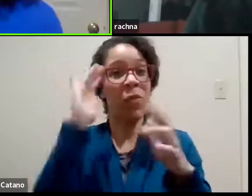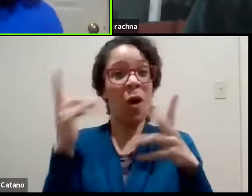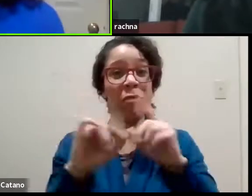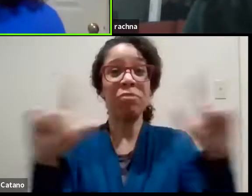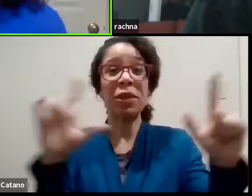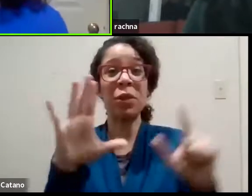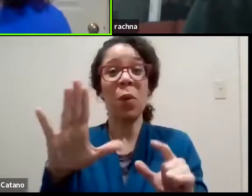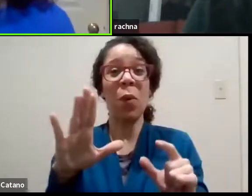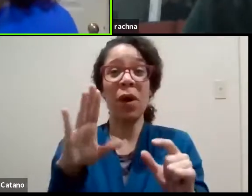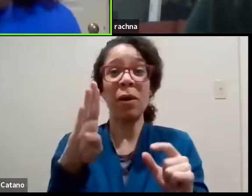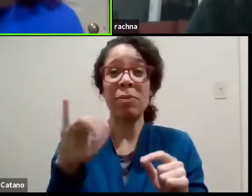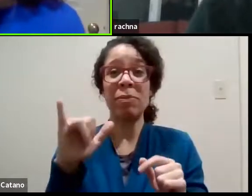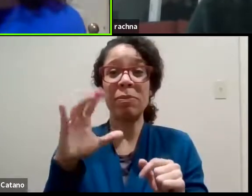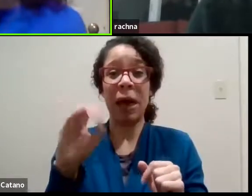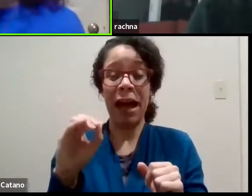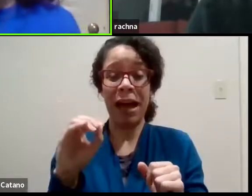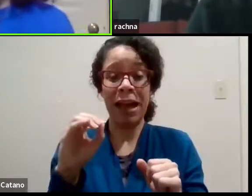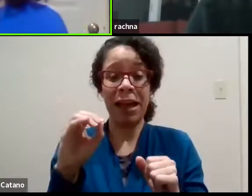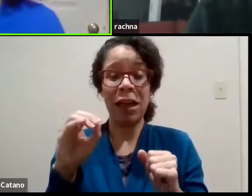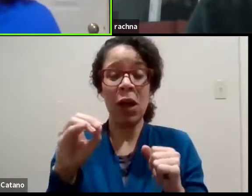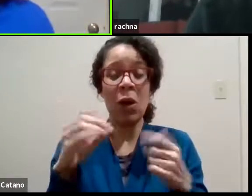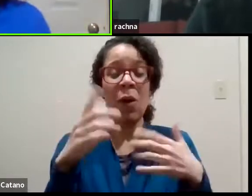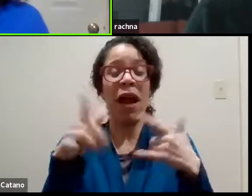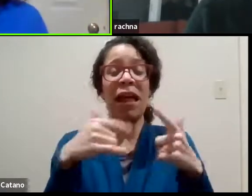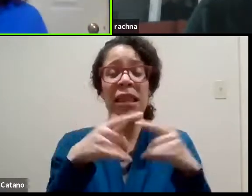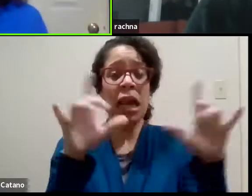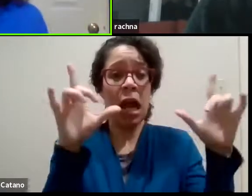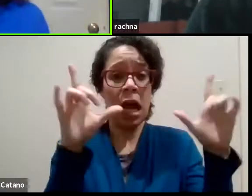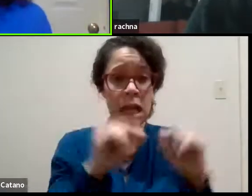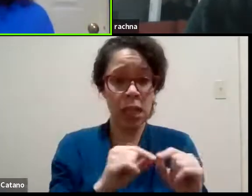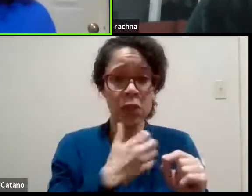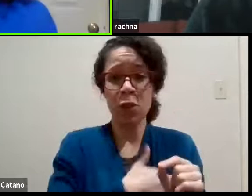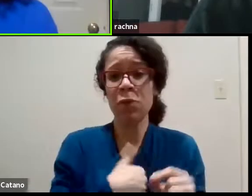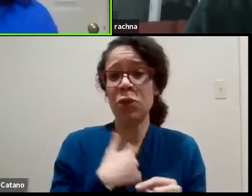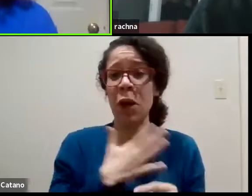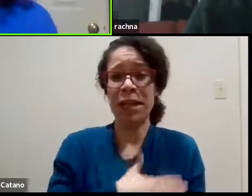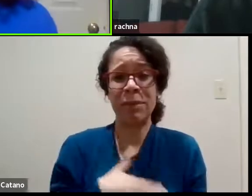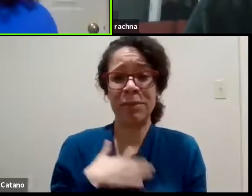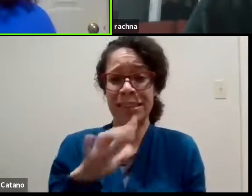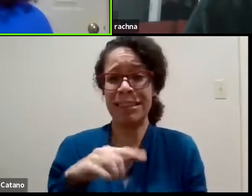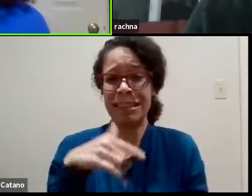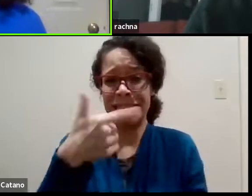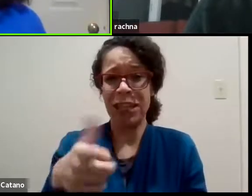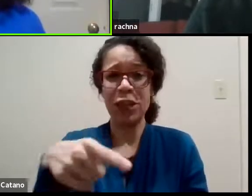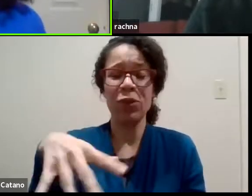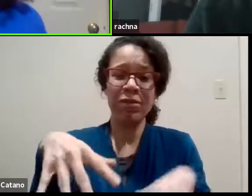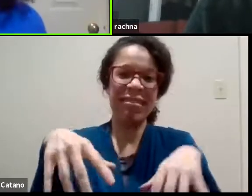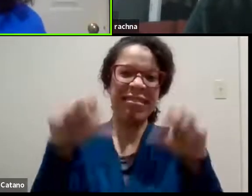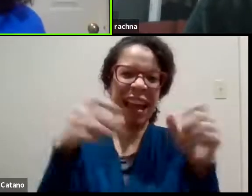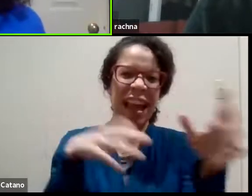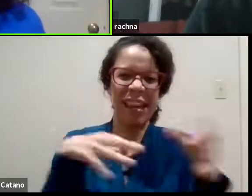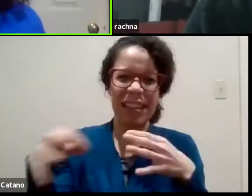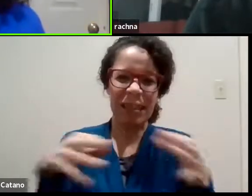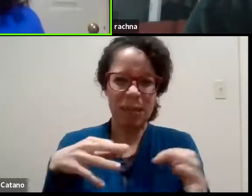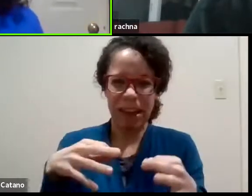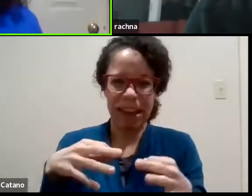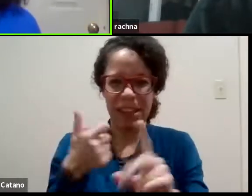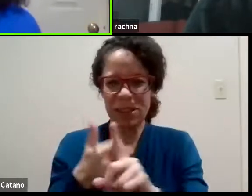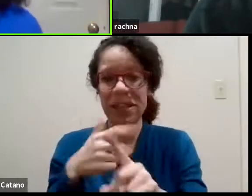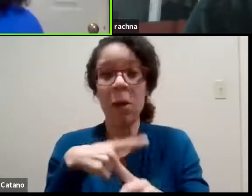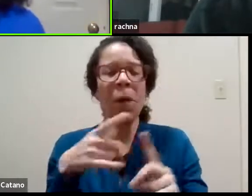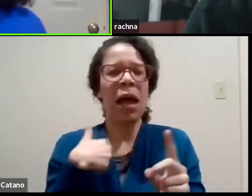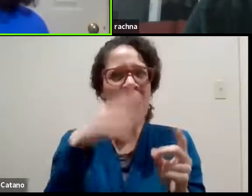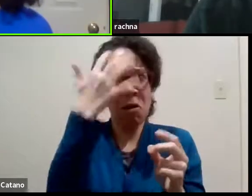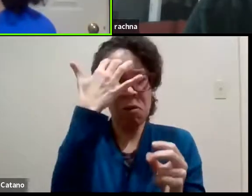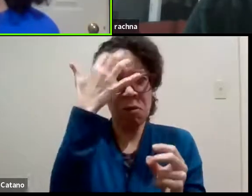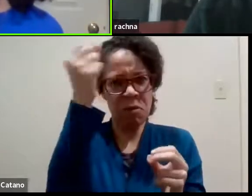afraid I'm going to have to just have you tell us a little bit about yourself at this point. What, what I can tell you from memory